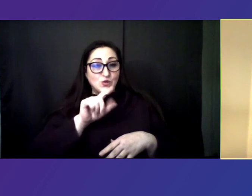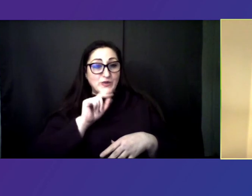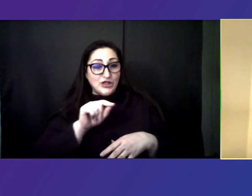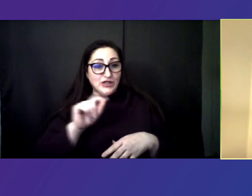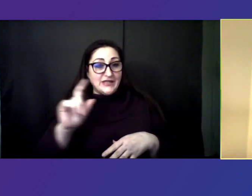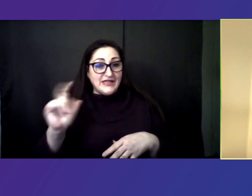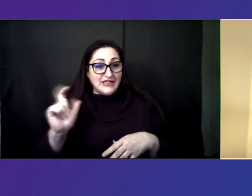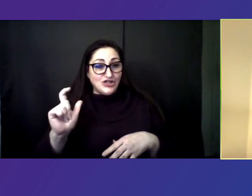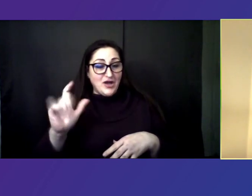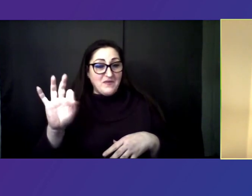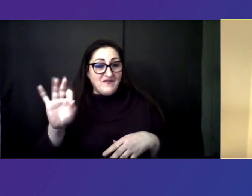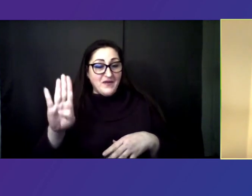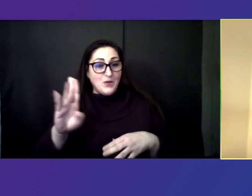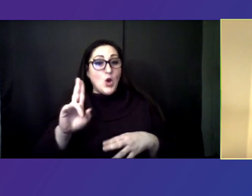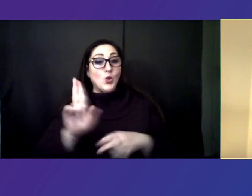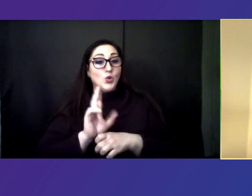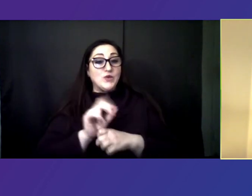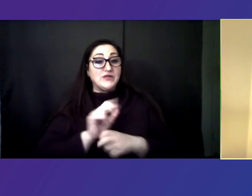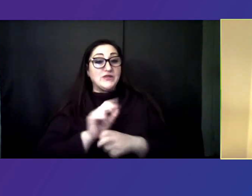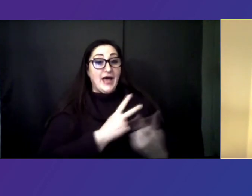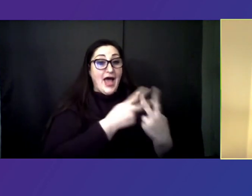Facebook, and use the hashtag